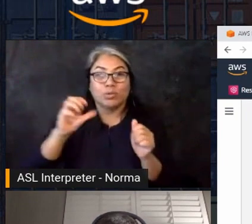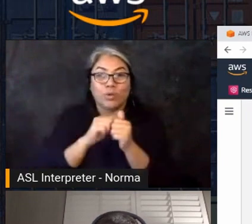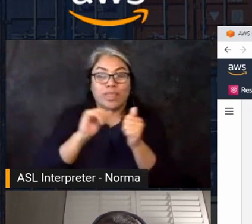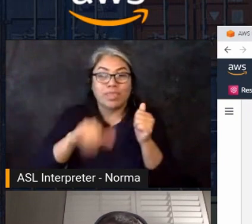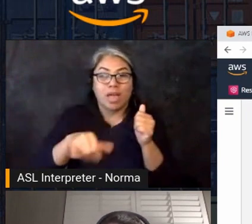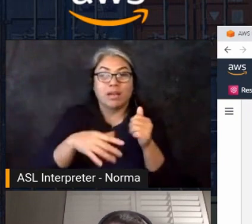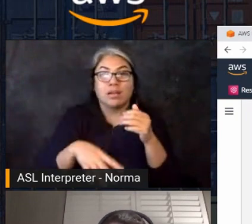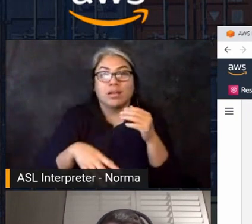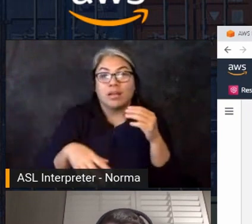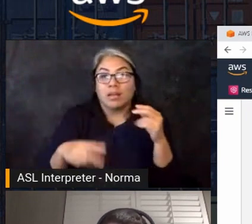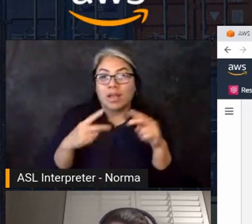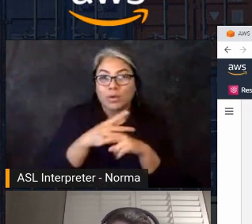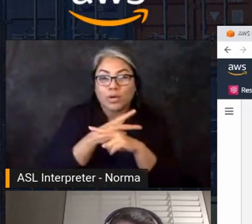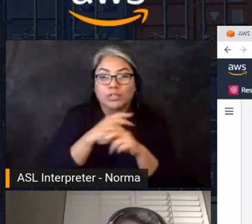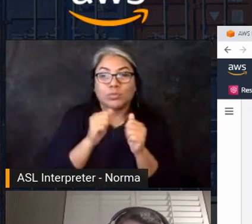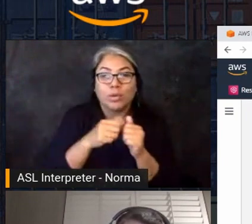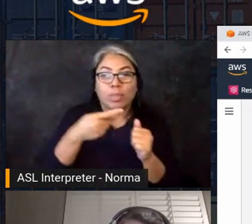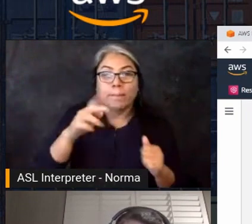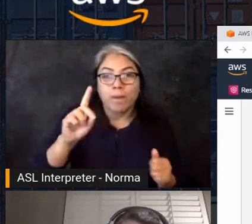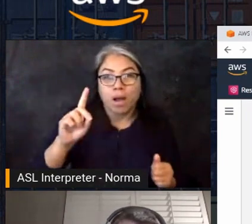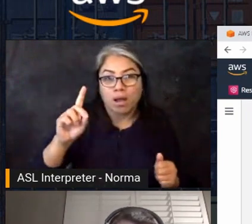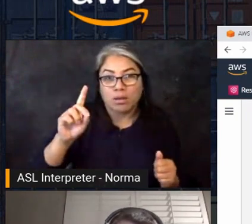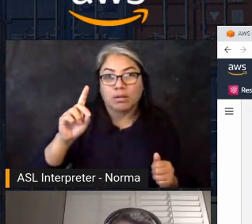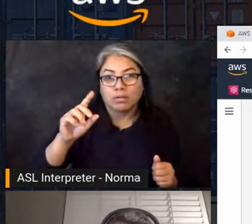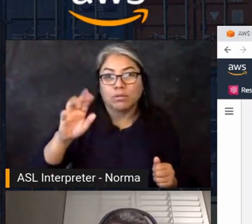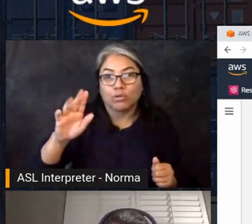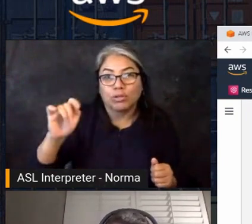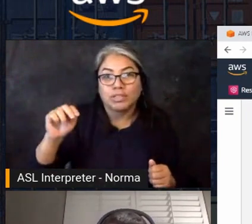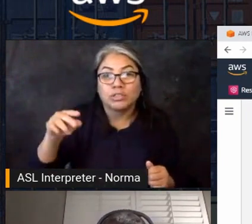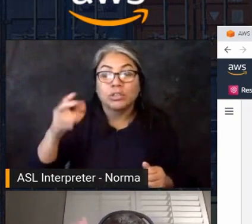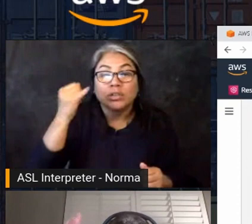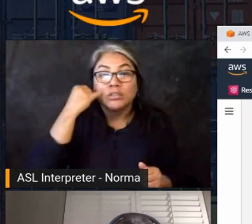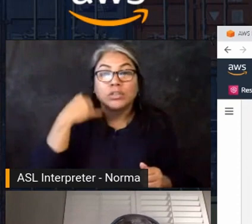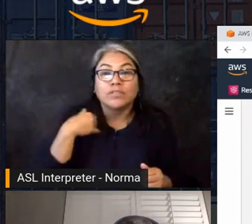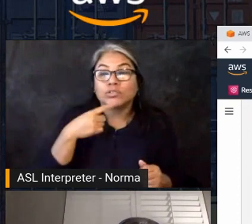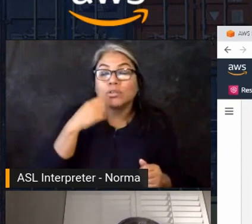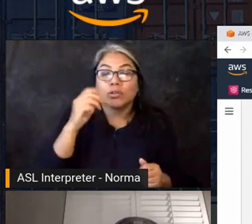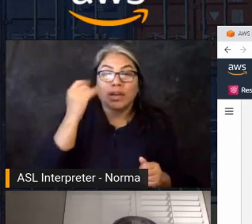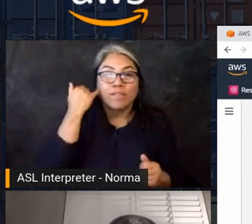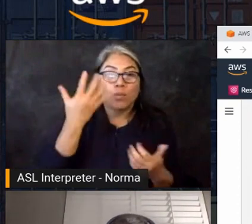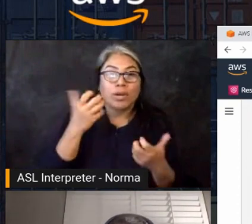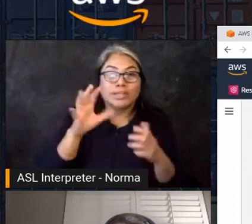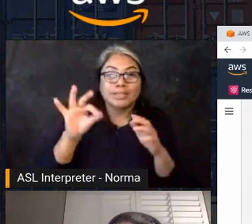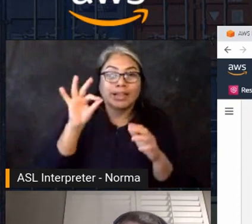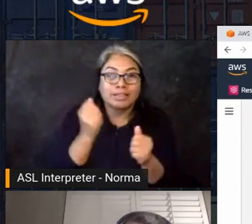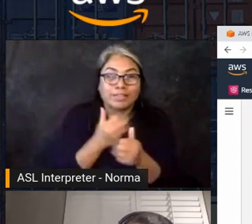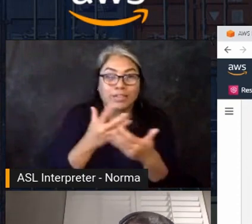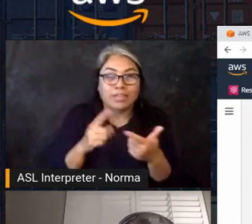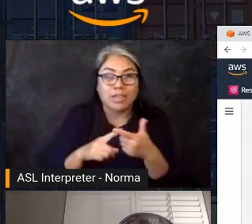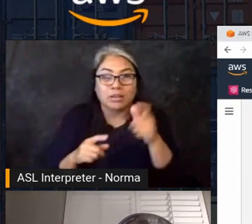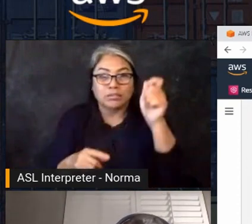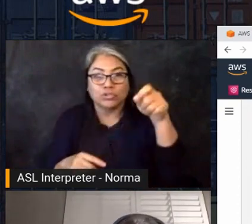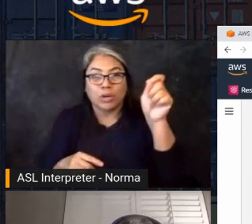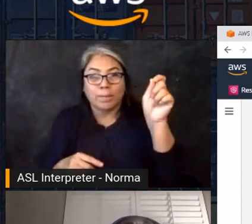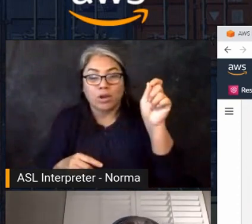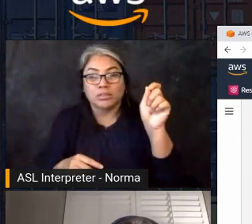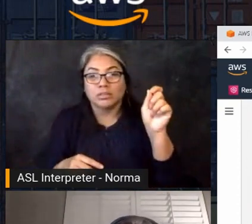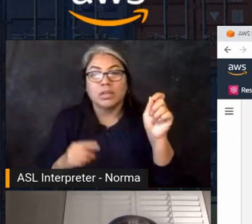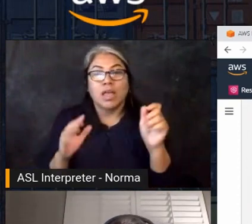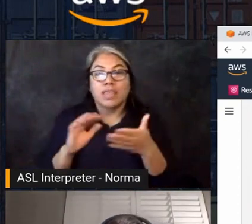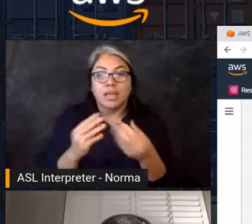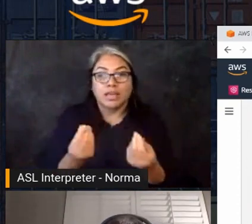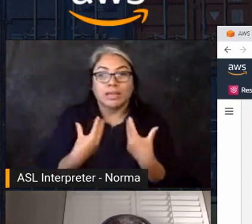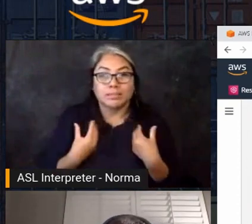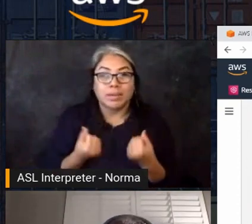utilization. Normally you'd say, okay, now if I want to select everything, I just hit this checkbox and that gives me everything. And then I can add that